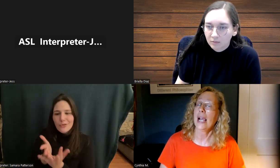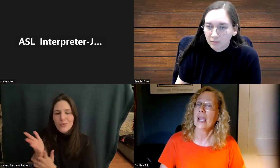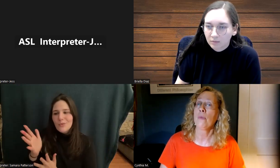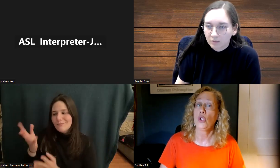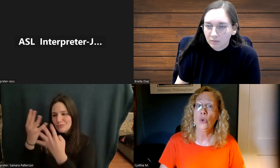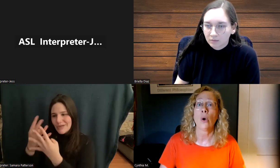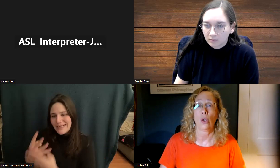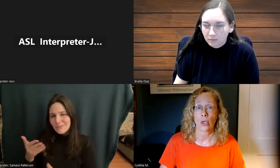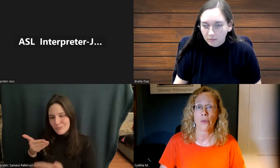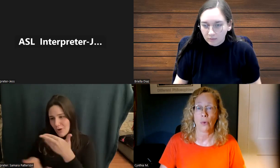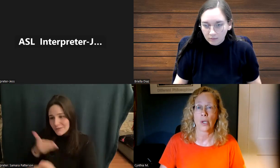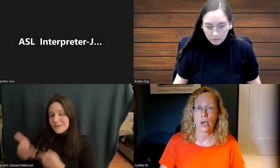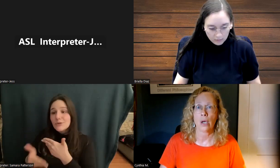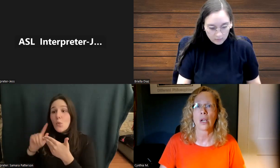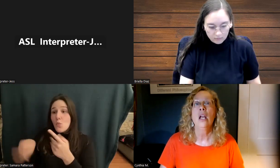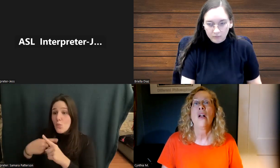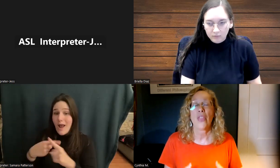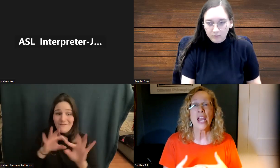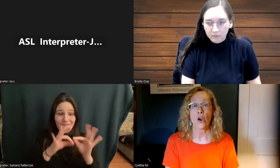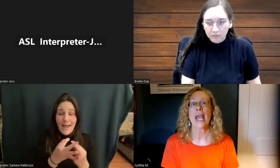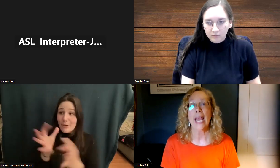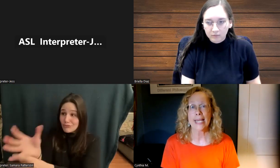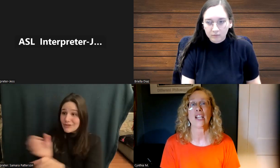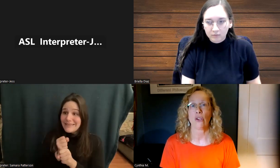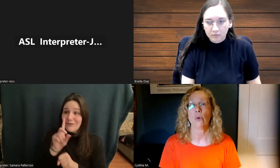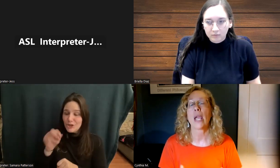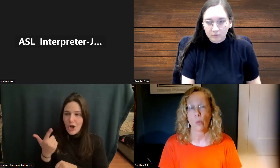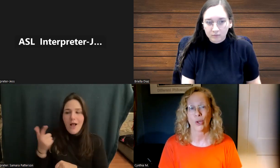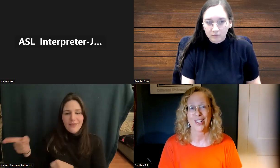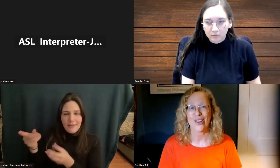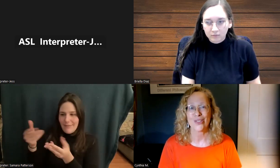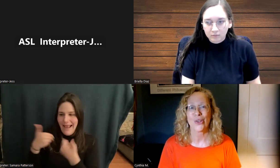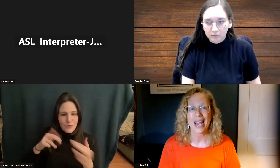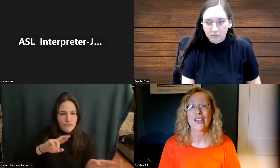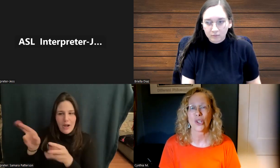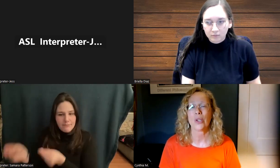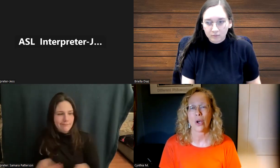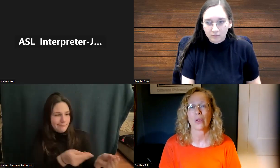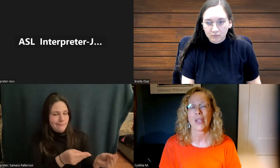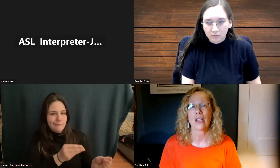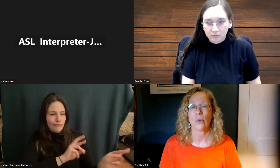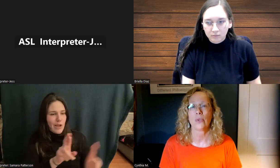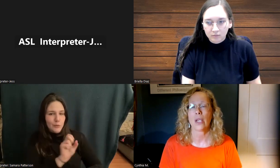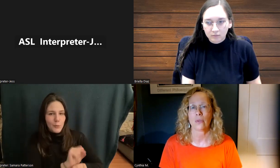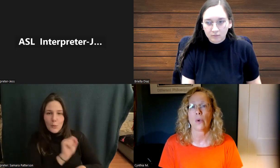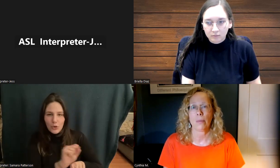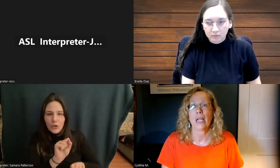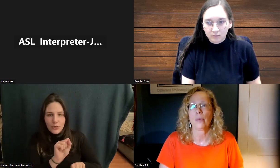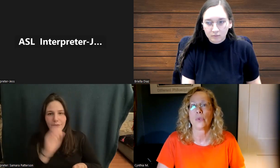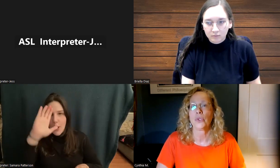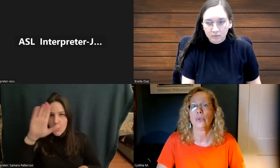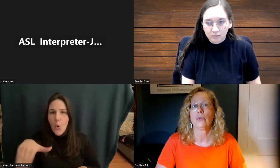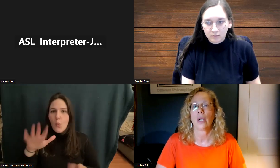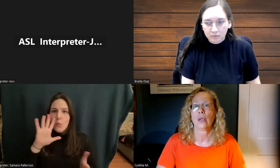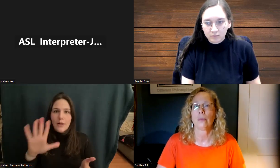by the time you are looking for a dog, they are handing you a working dog. They're handing you a dog that they know is going to be